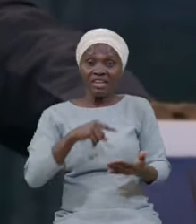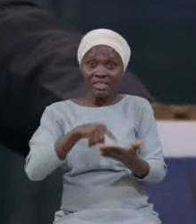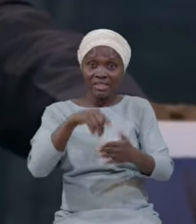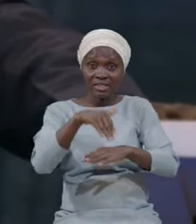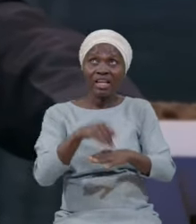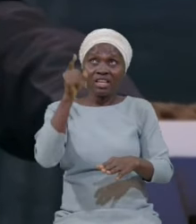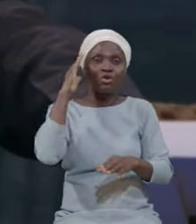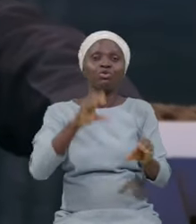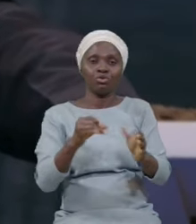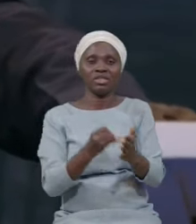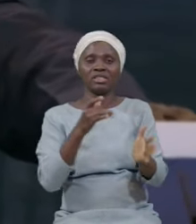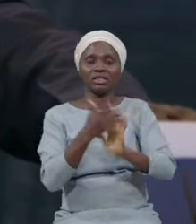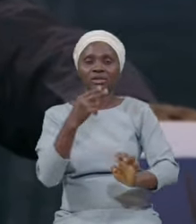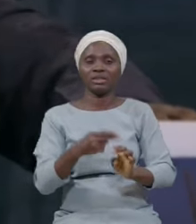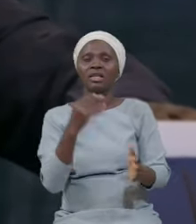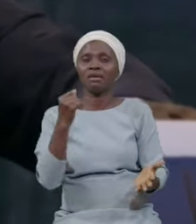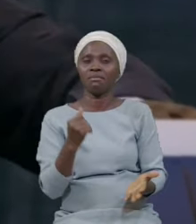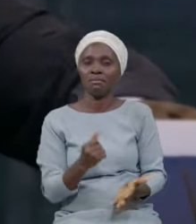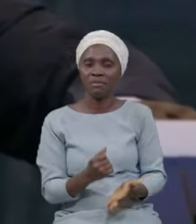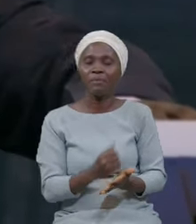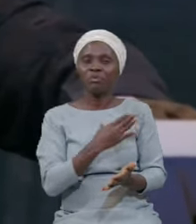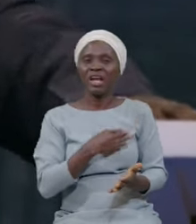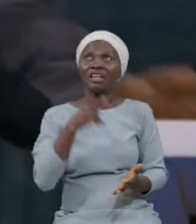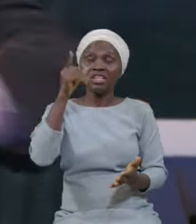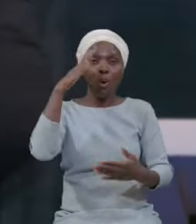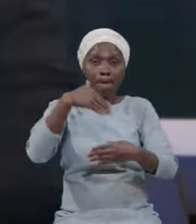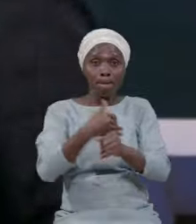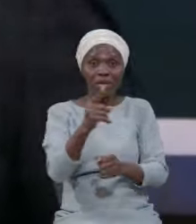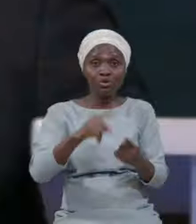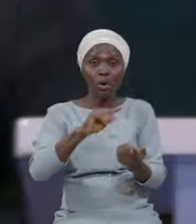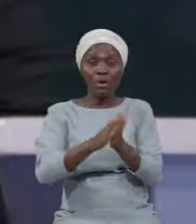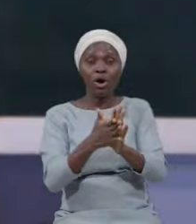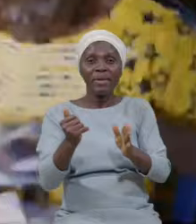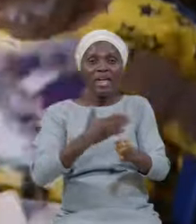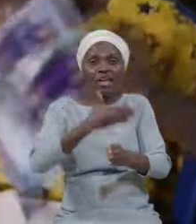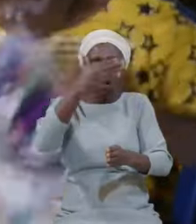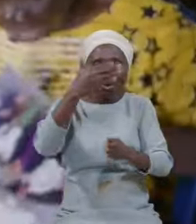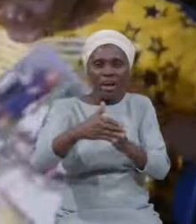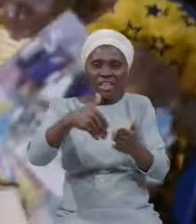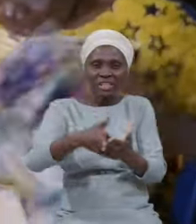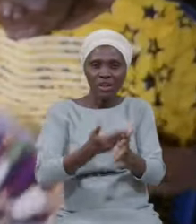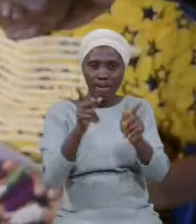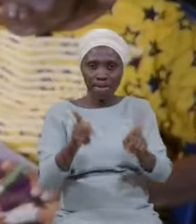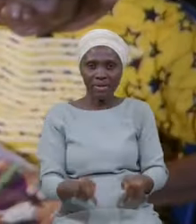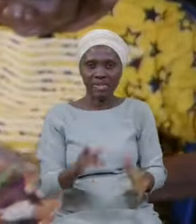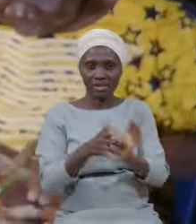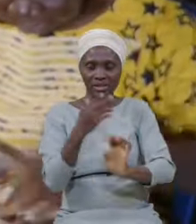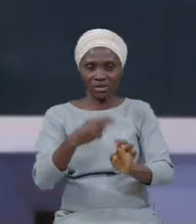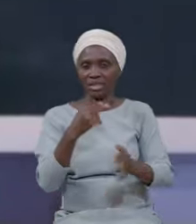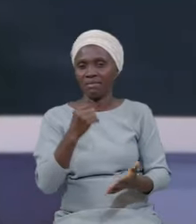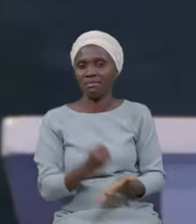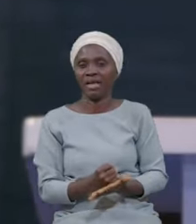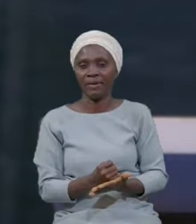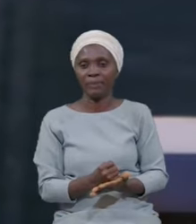to become a totally brand new person in Jesus' name. God has